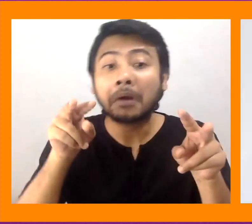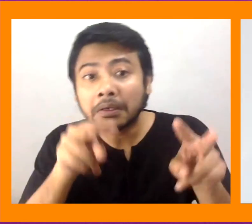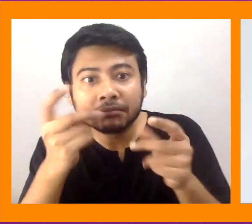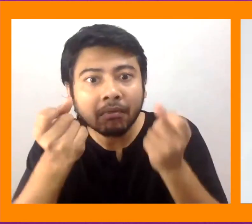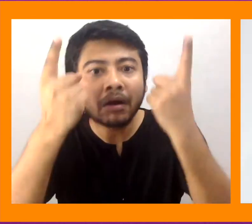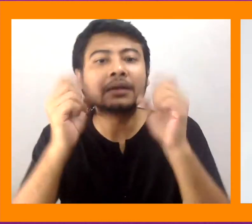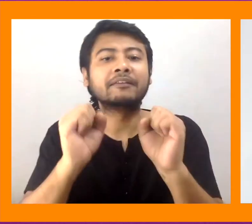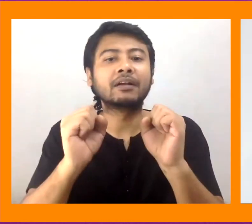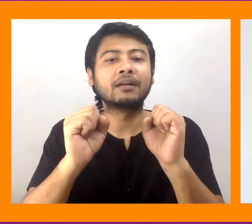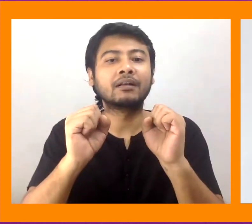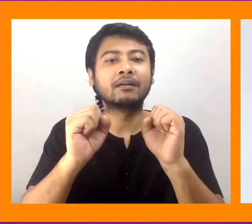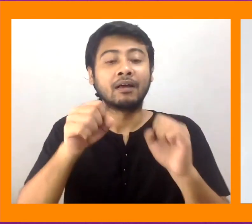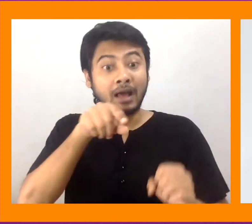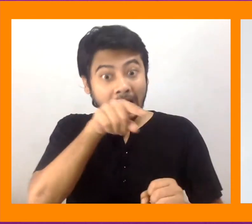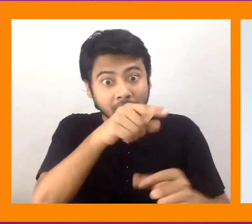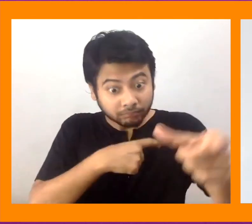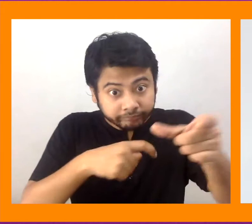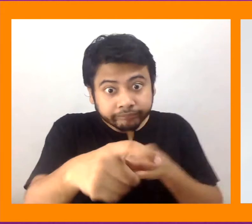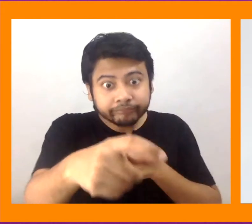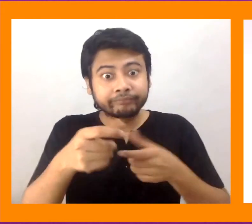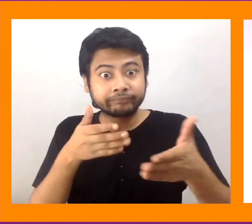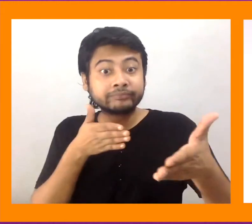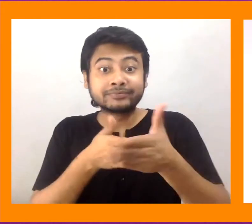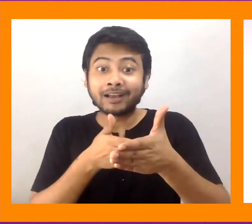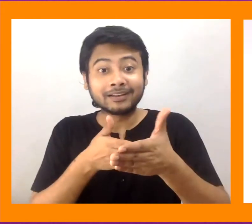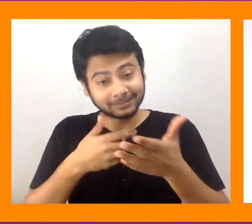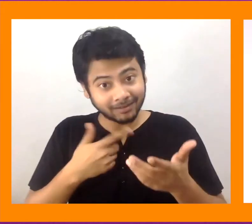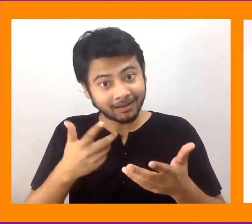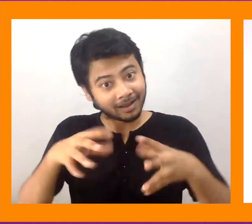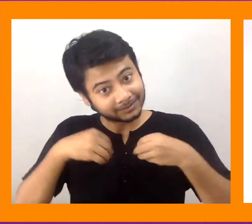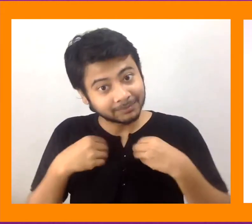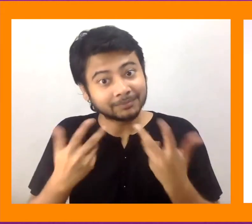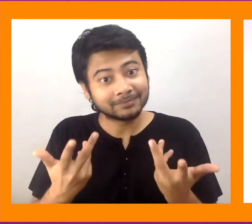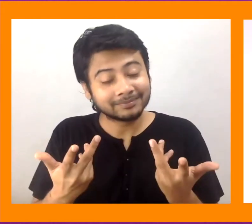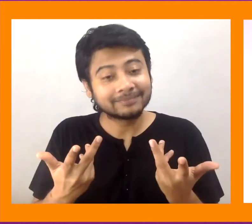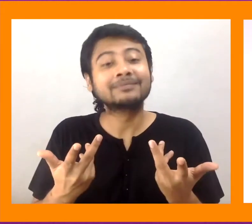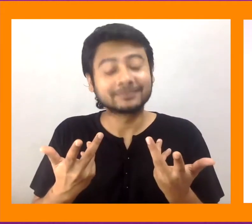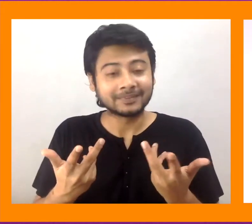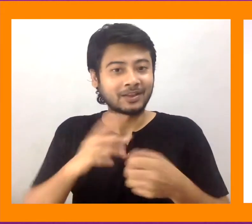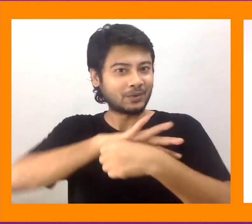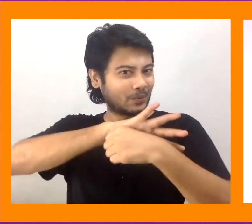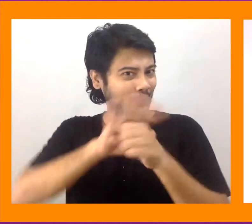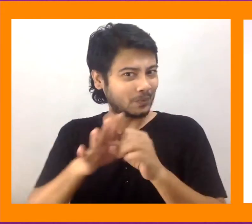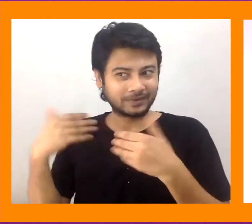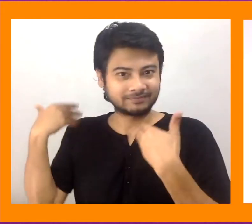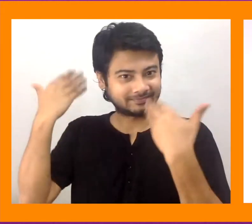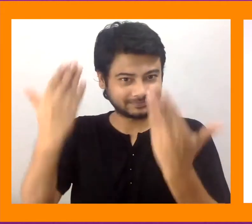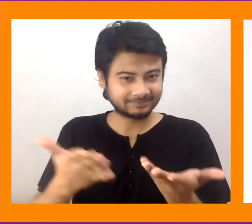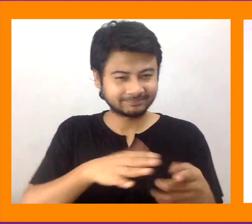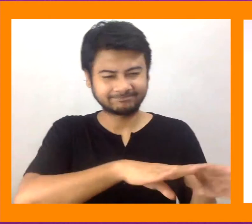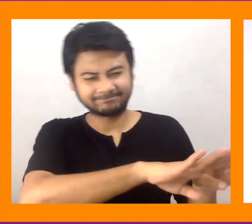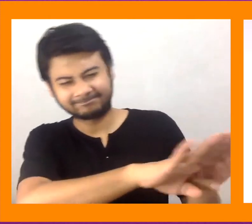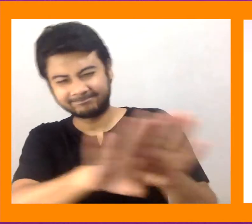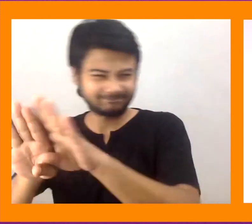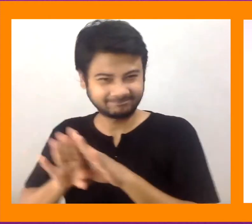and what impact that difference can have in our lives. Take the lockdown brought on by the COVID 19 pandemic,